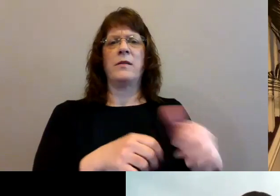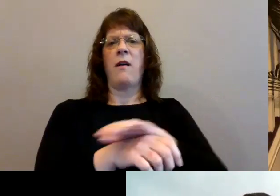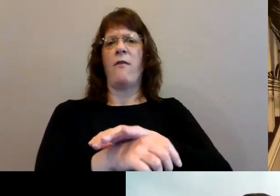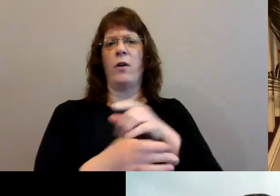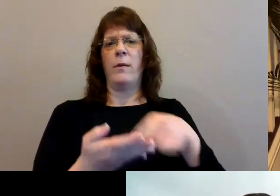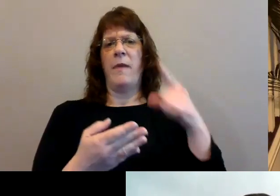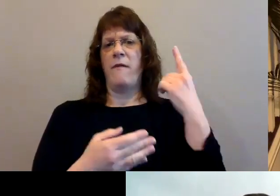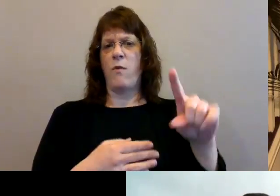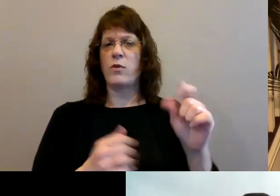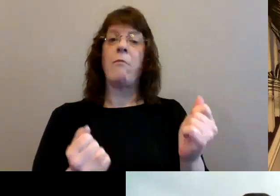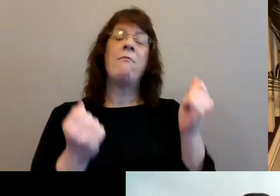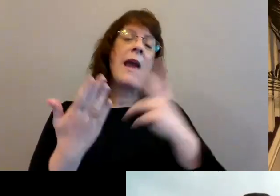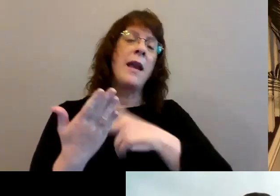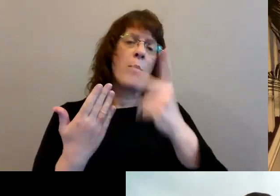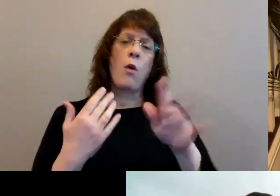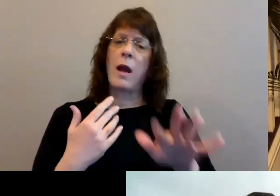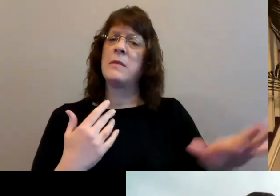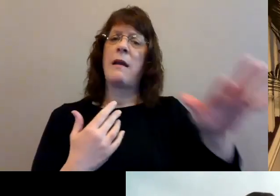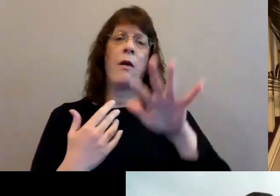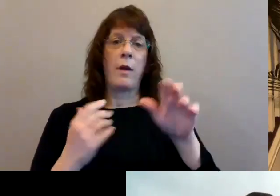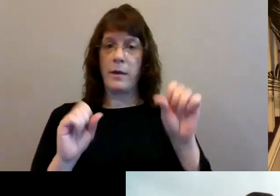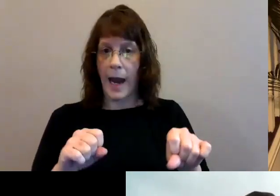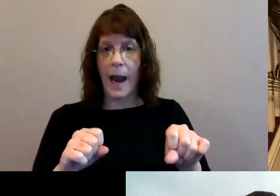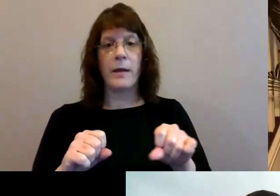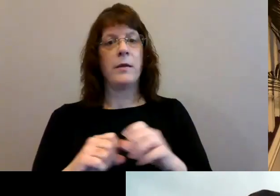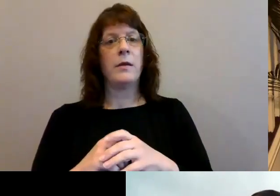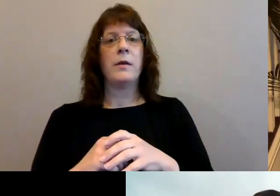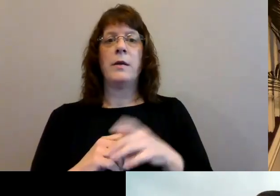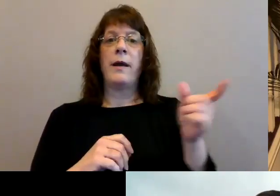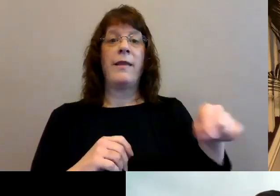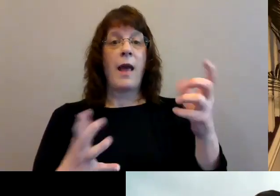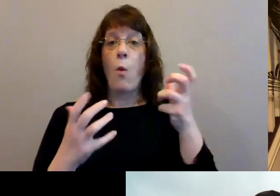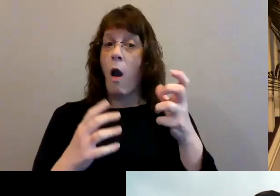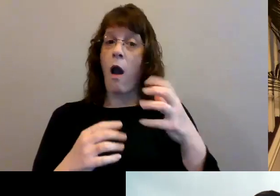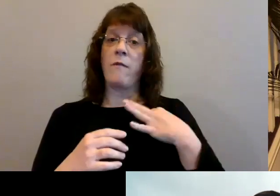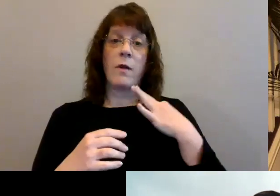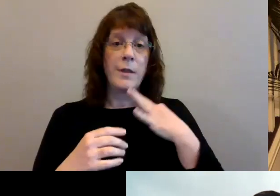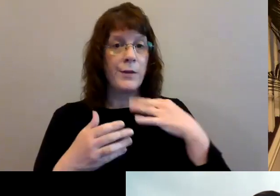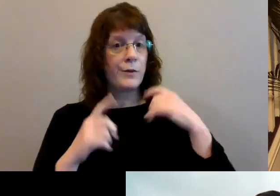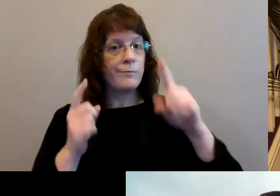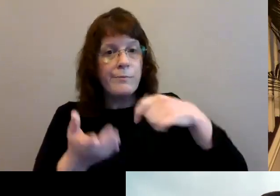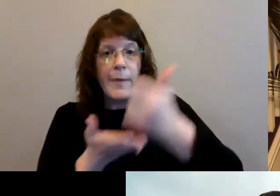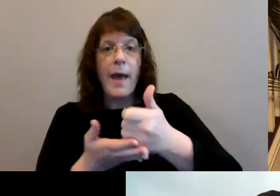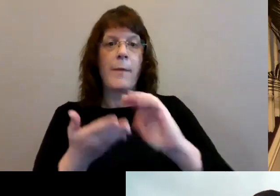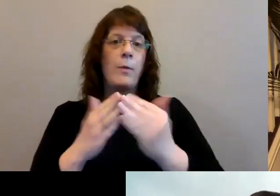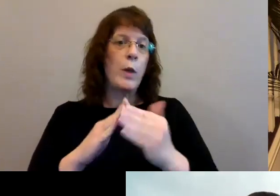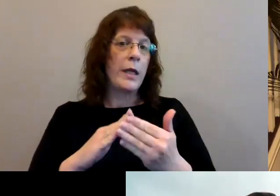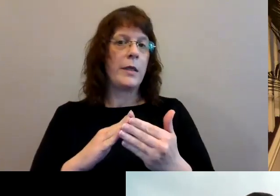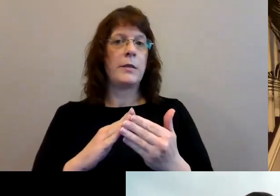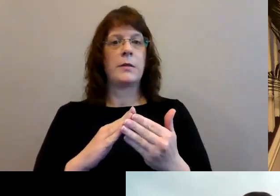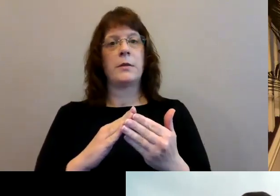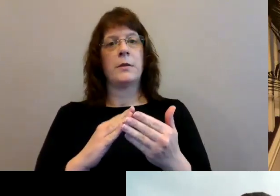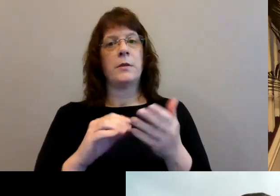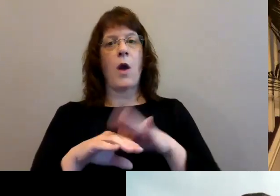tons of programs out there where they seek volunteers or the help of the communities at the local scale or the global